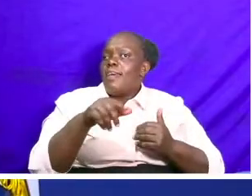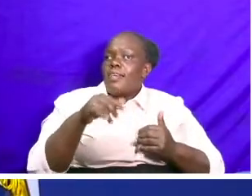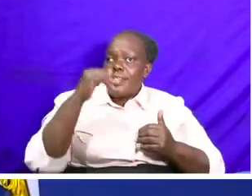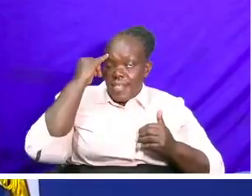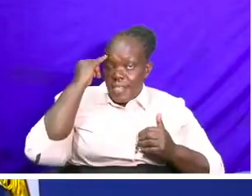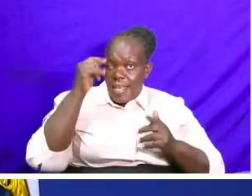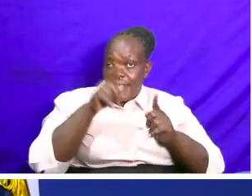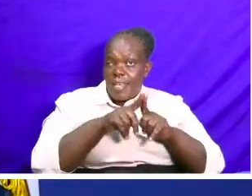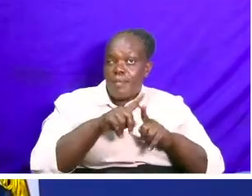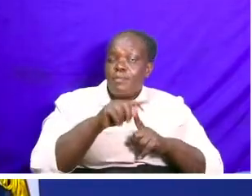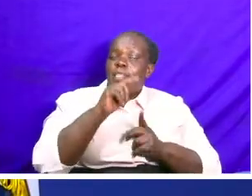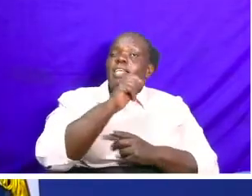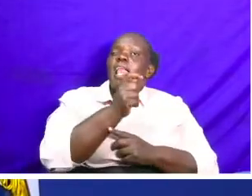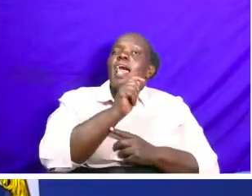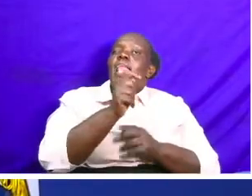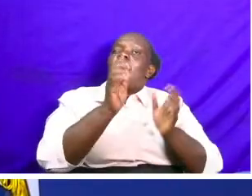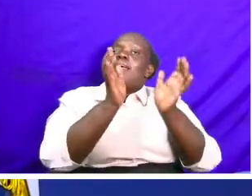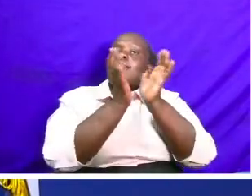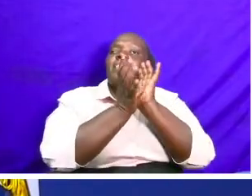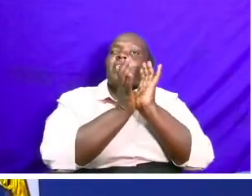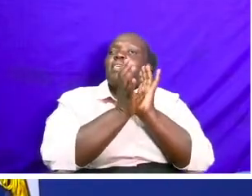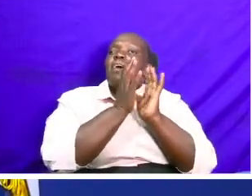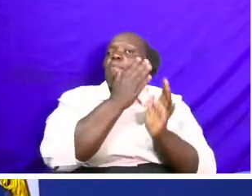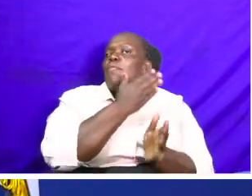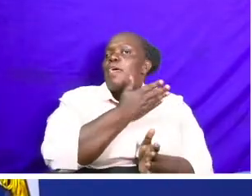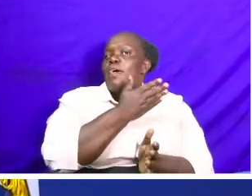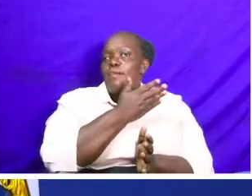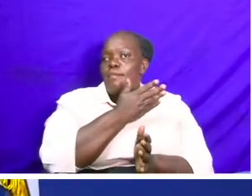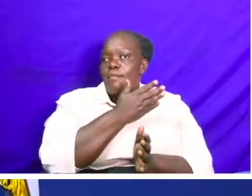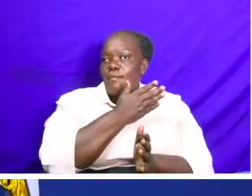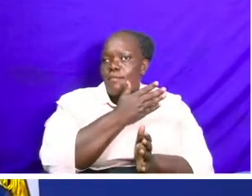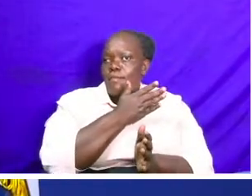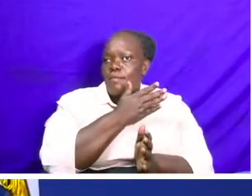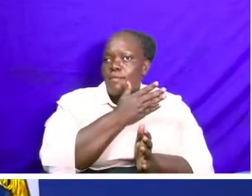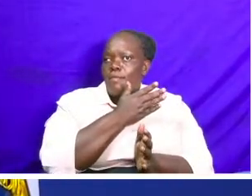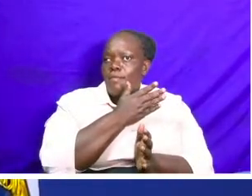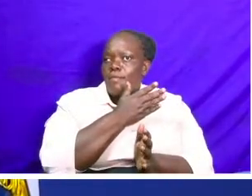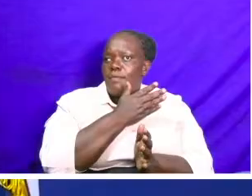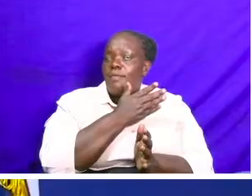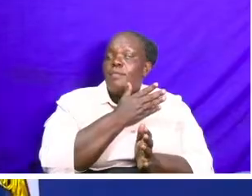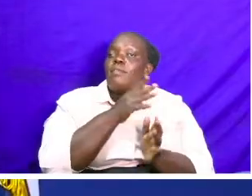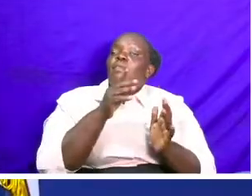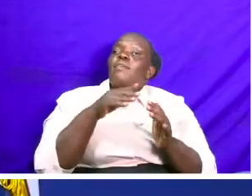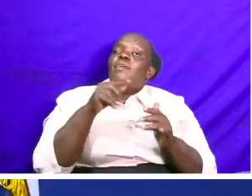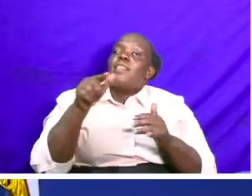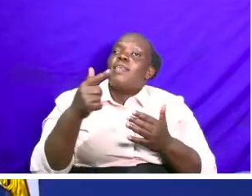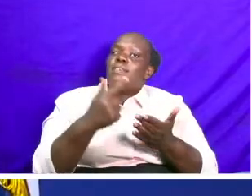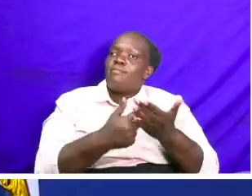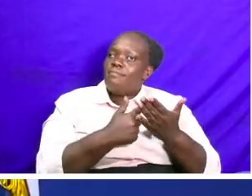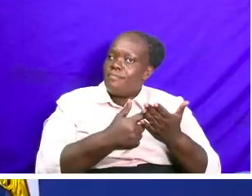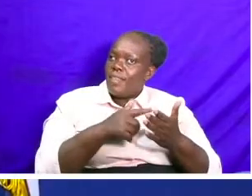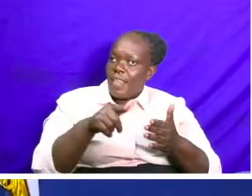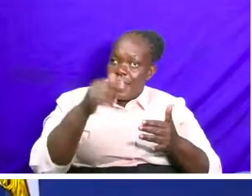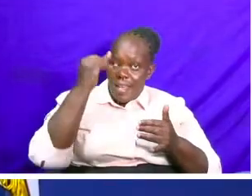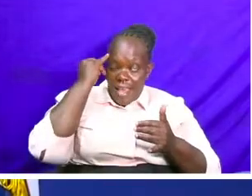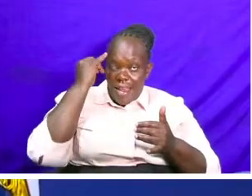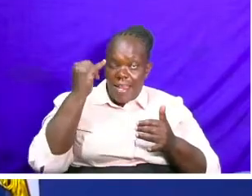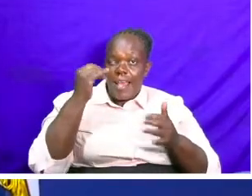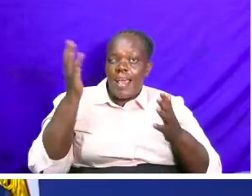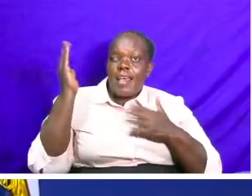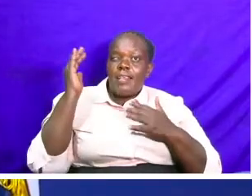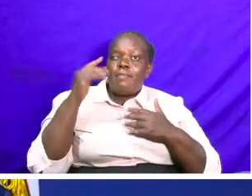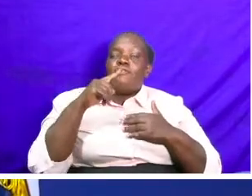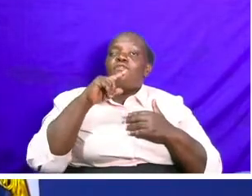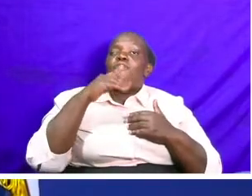and of course the Talanta Stadium also, big one. Beyond this conservation, this initiative is expected to create